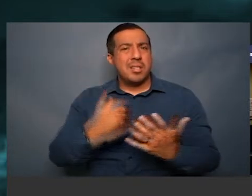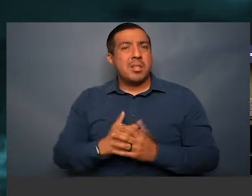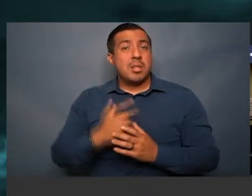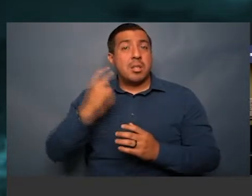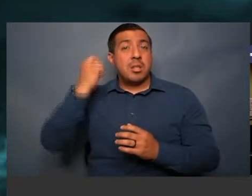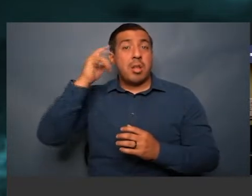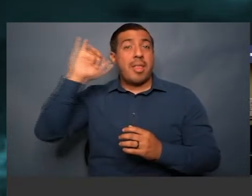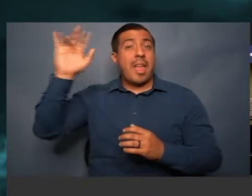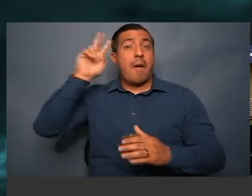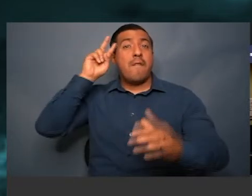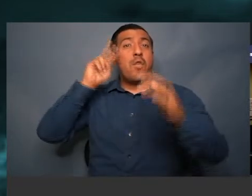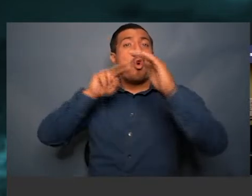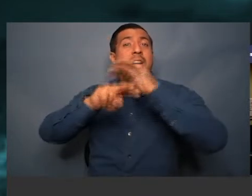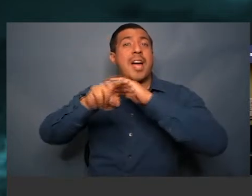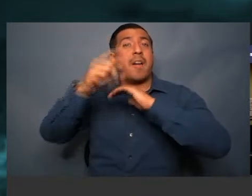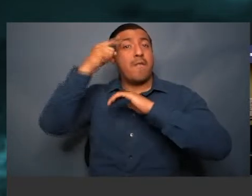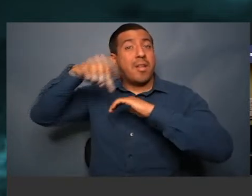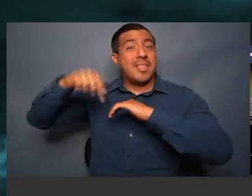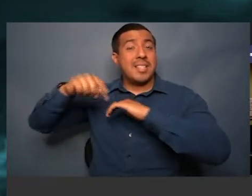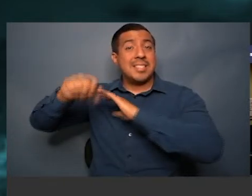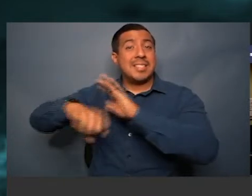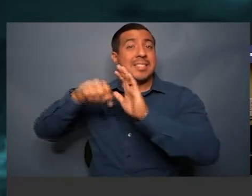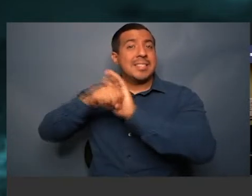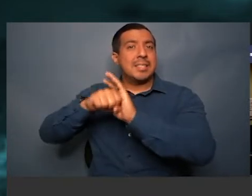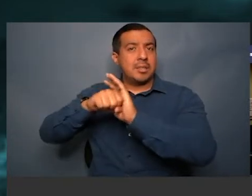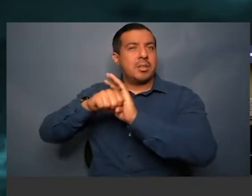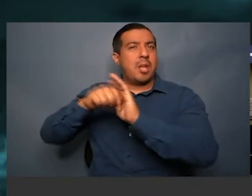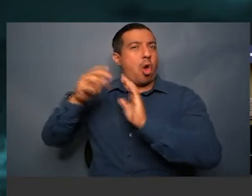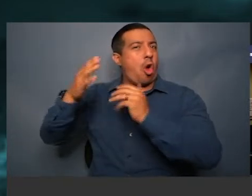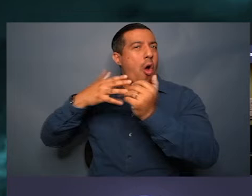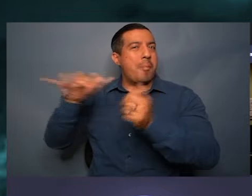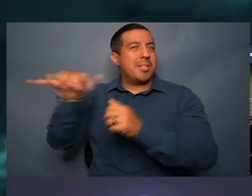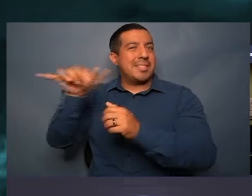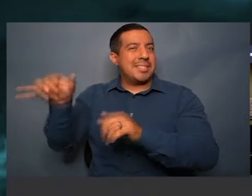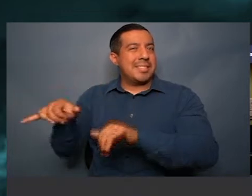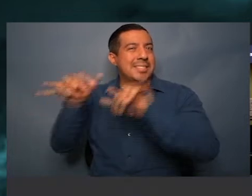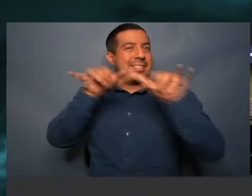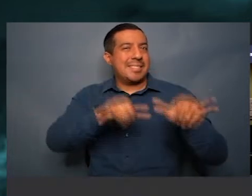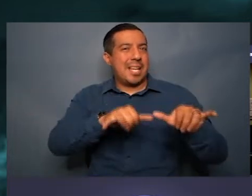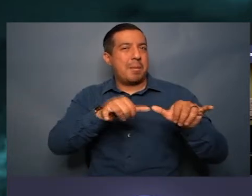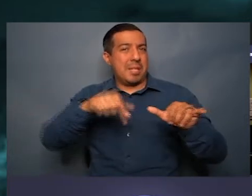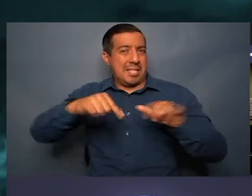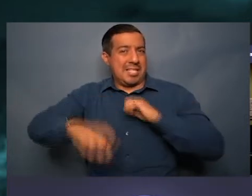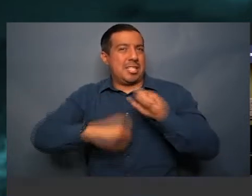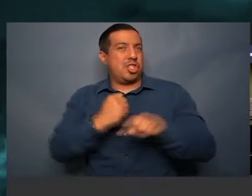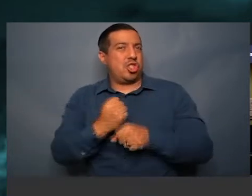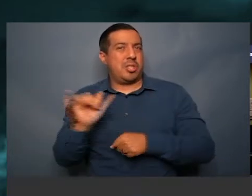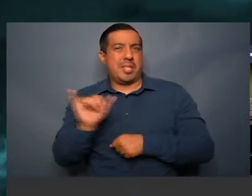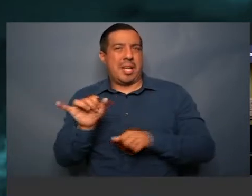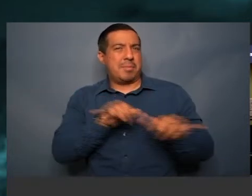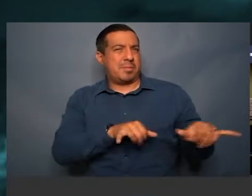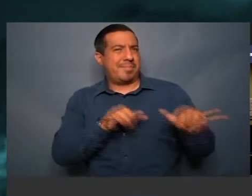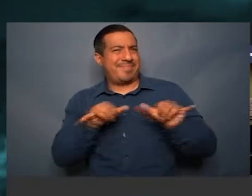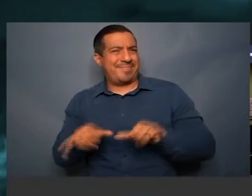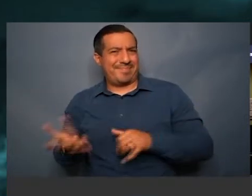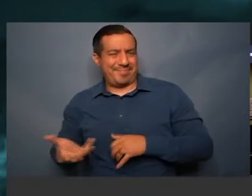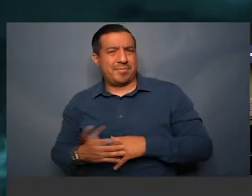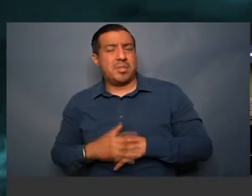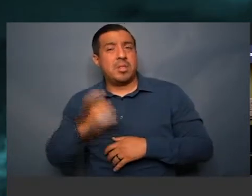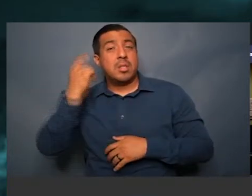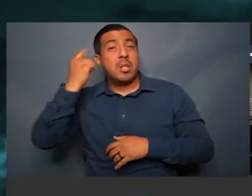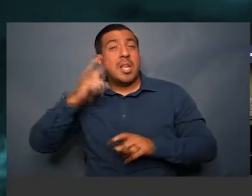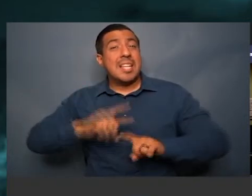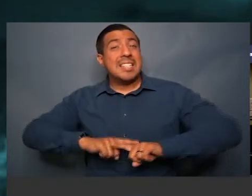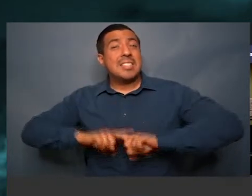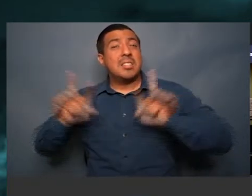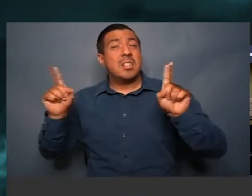the forecast for the season was just about the same as what it is this year. Yeah. The difference, I think,